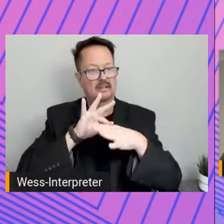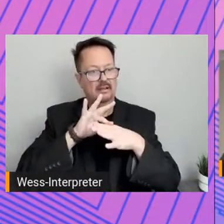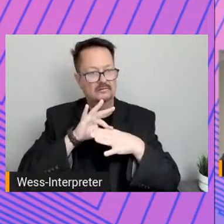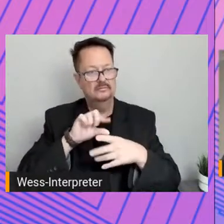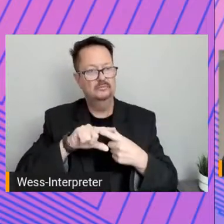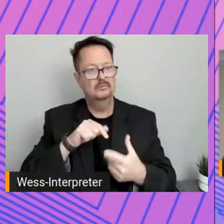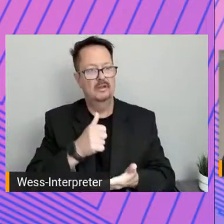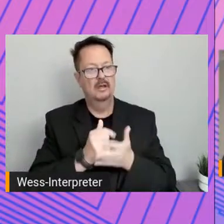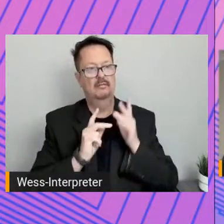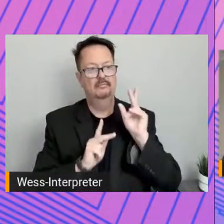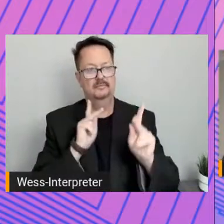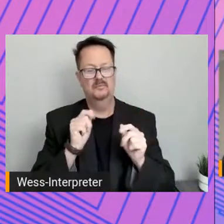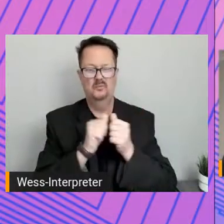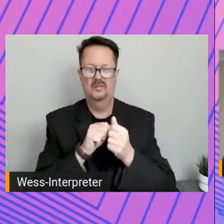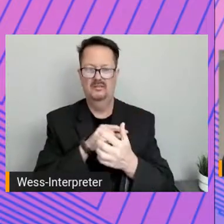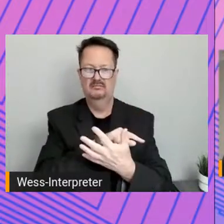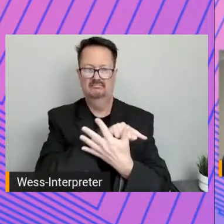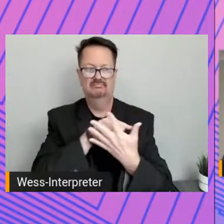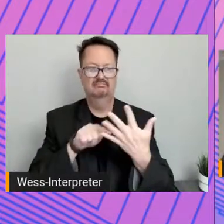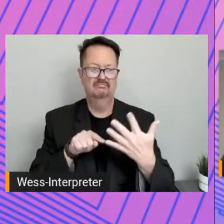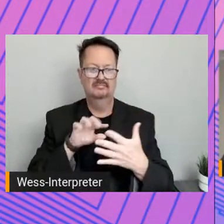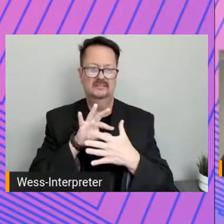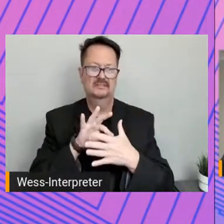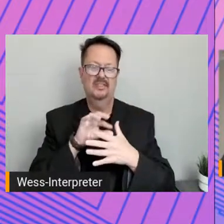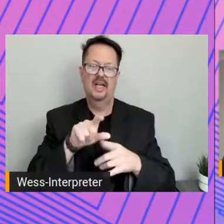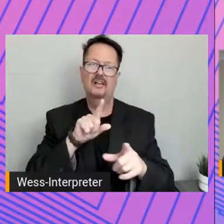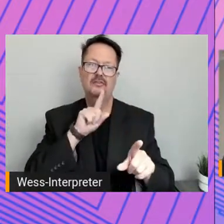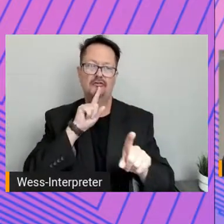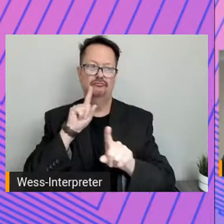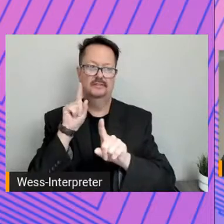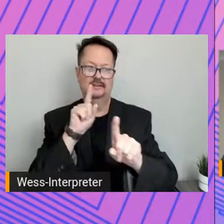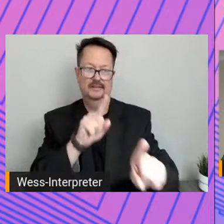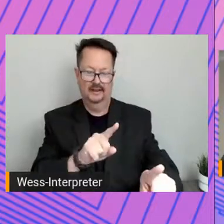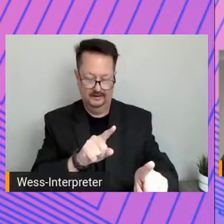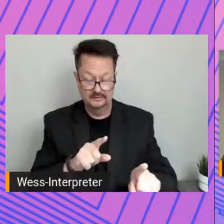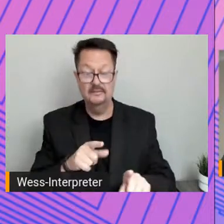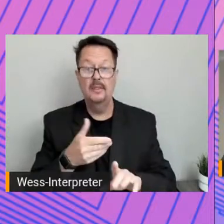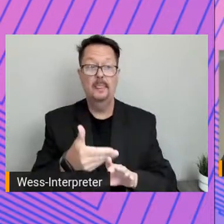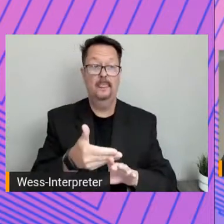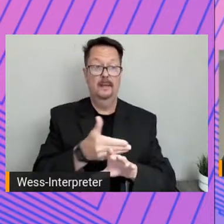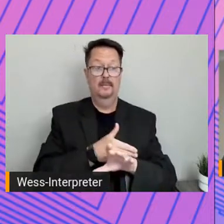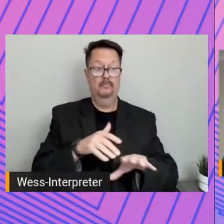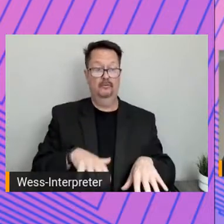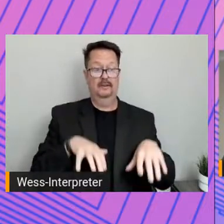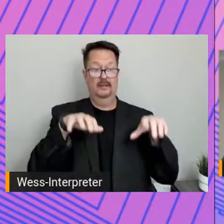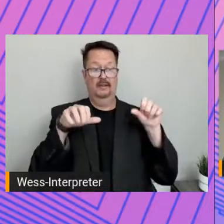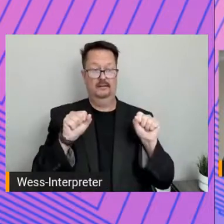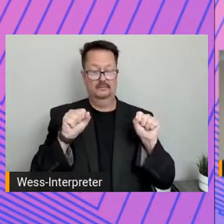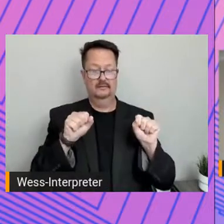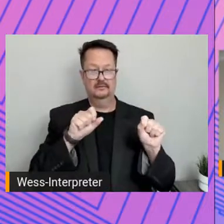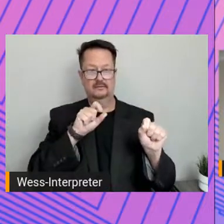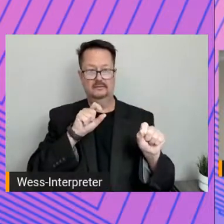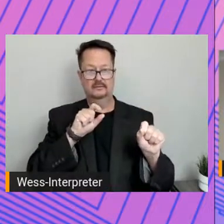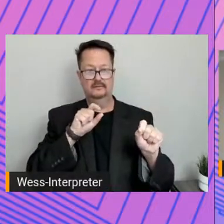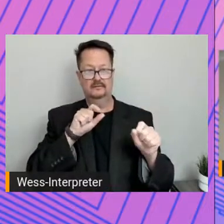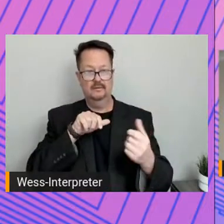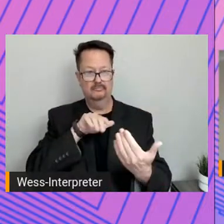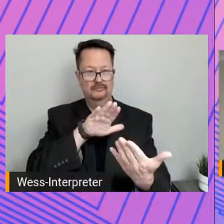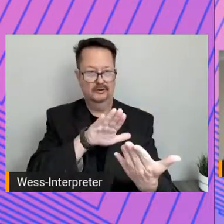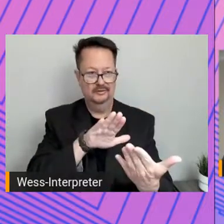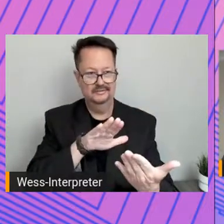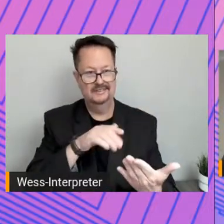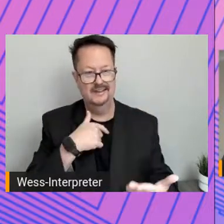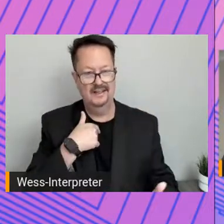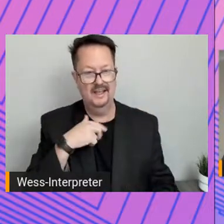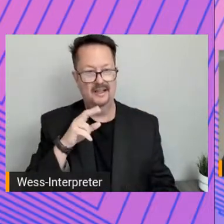those particular issues. So that would be what I call the reactive approach. The proactive approach was I'm an AWS